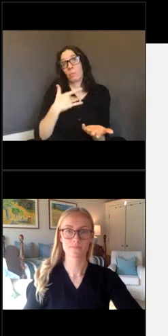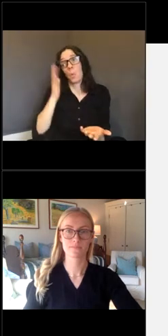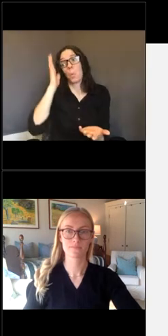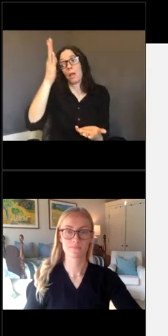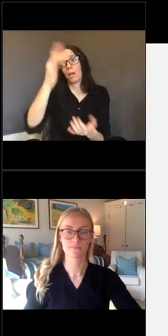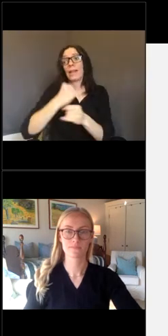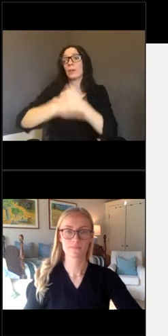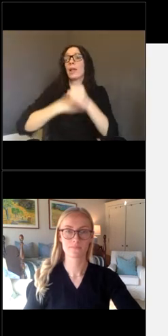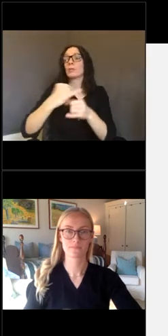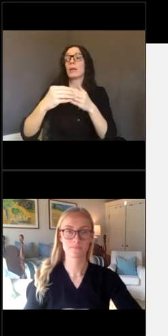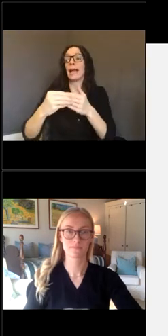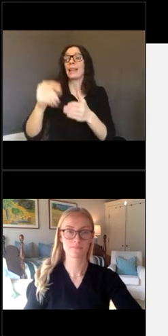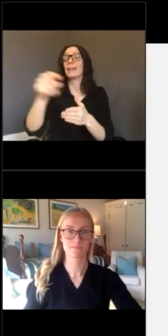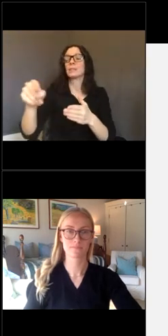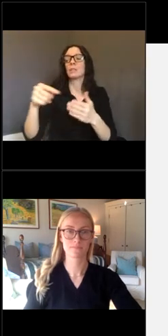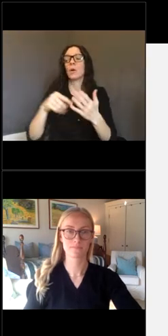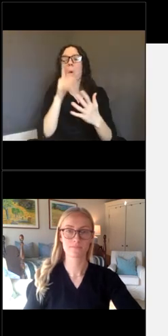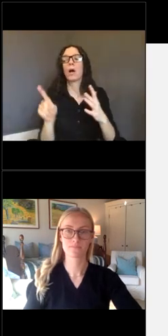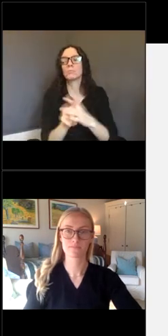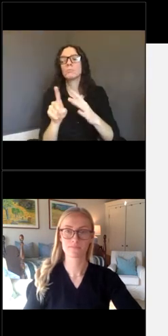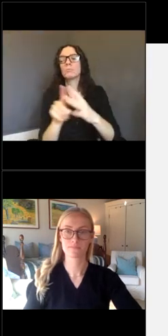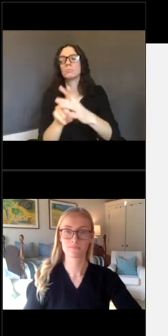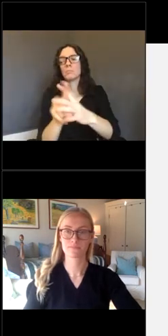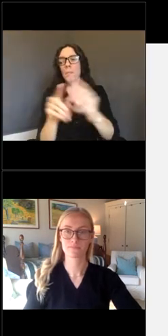guidance. Next slide.